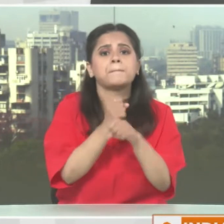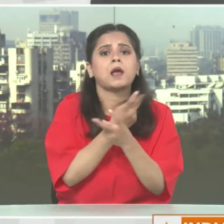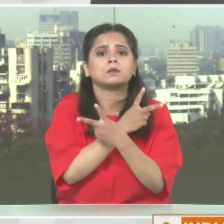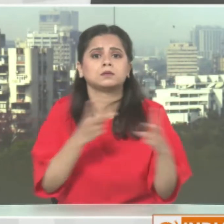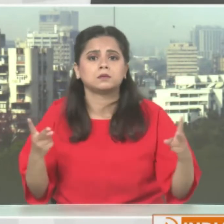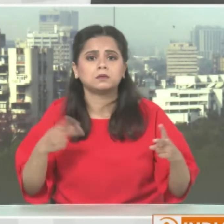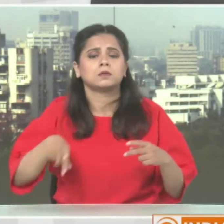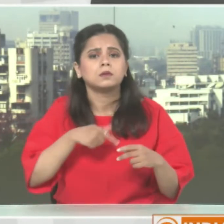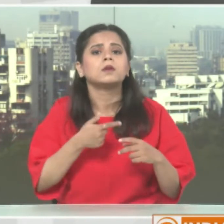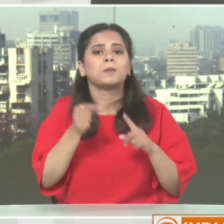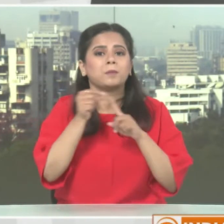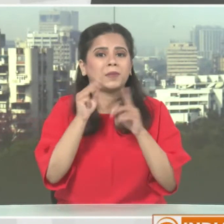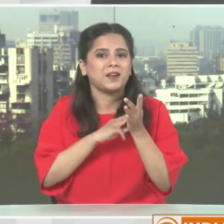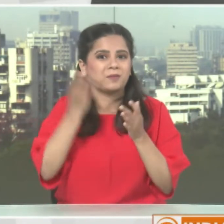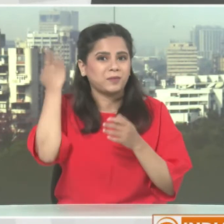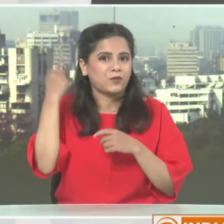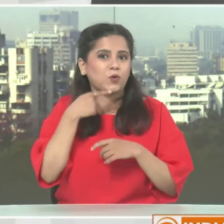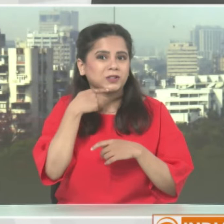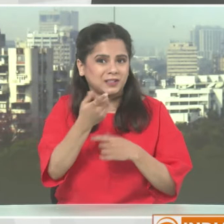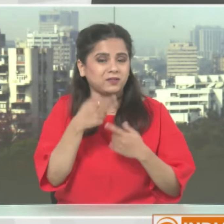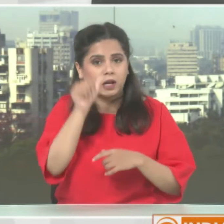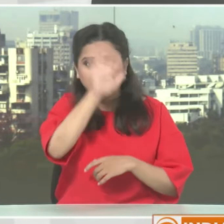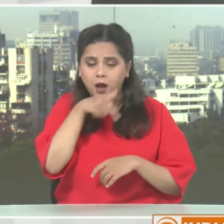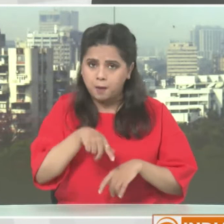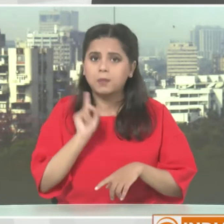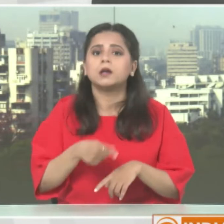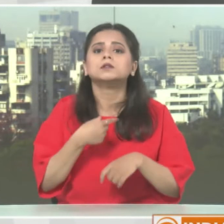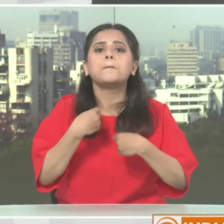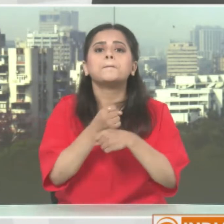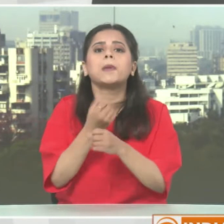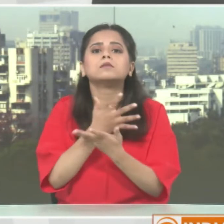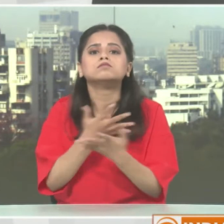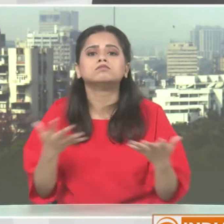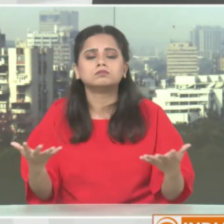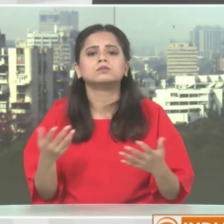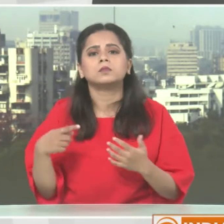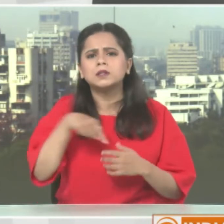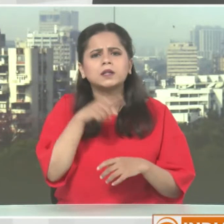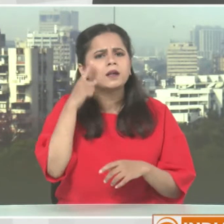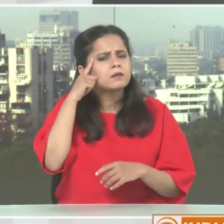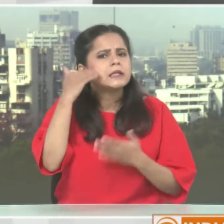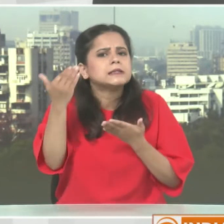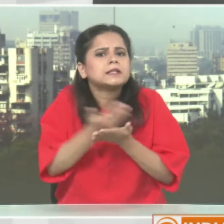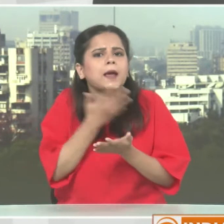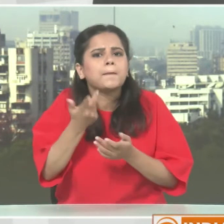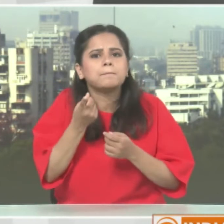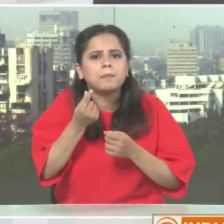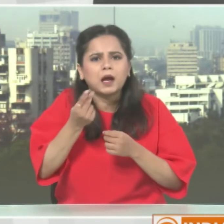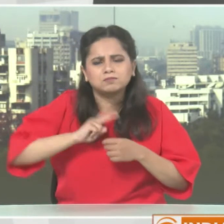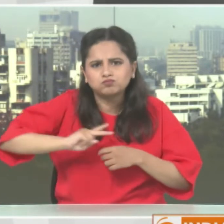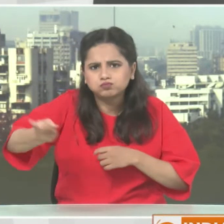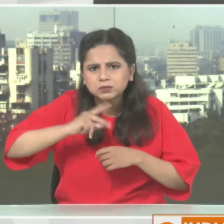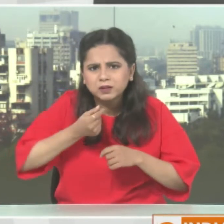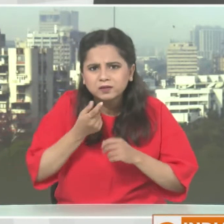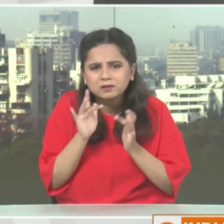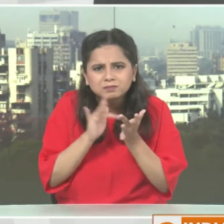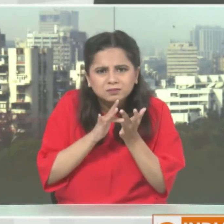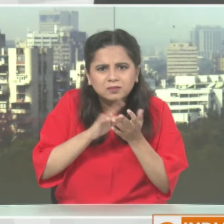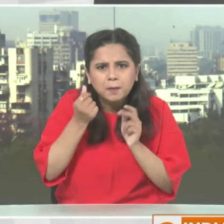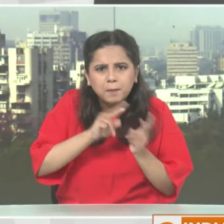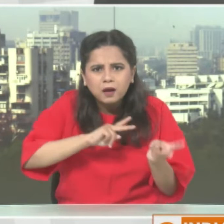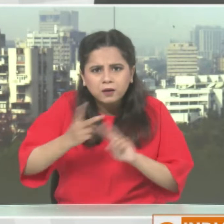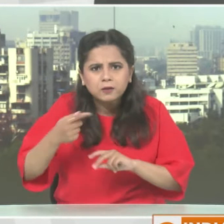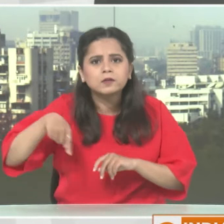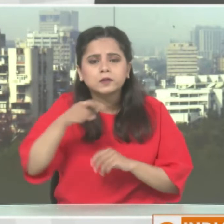as envisaged by the Prime Minister. With the aim to offer a safe transaction environment to the customers, the